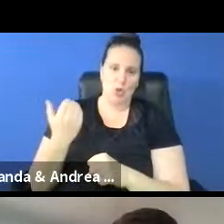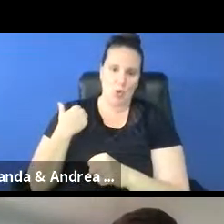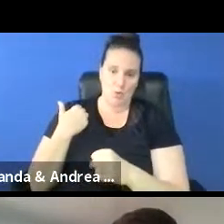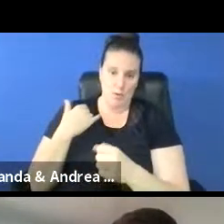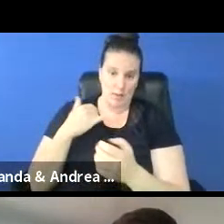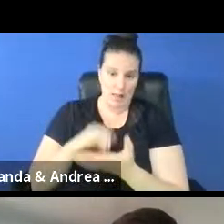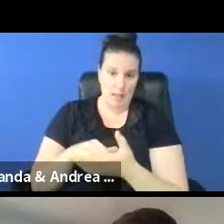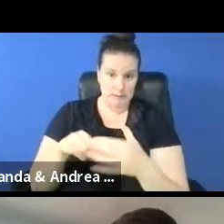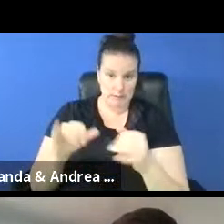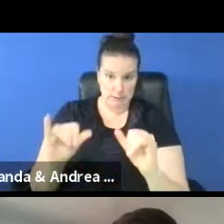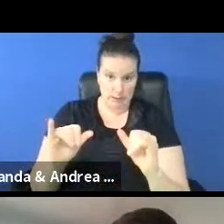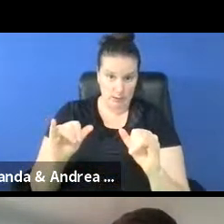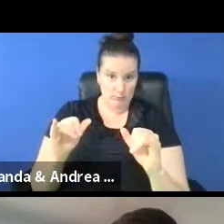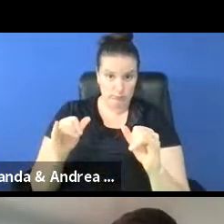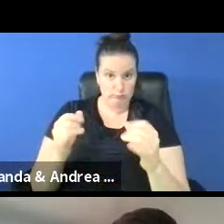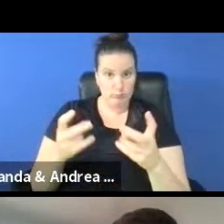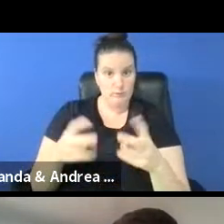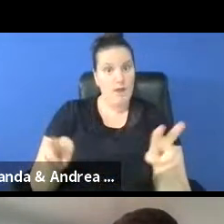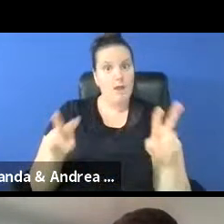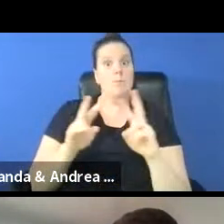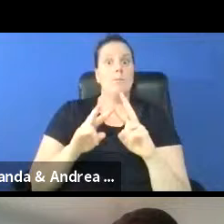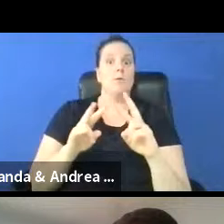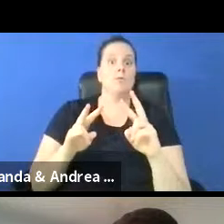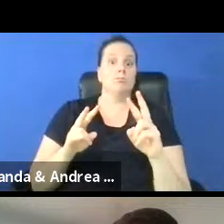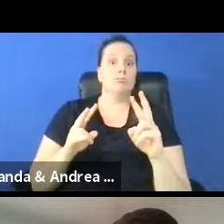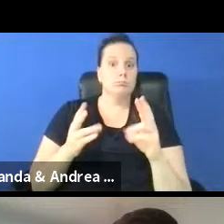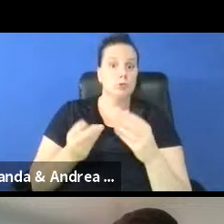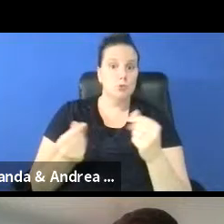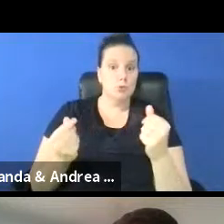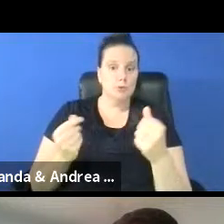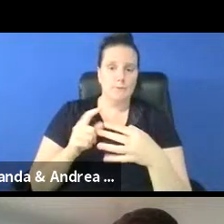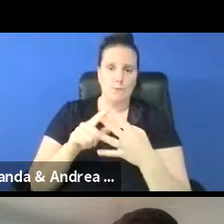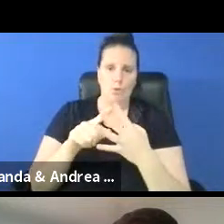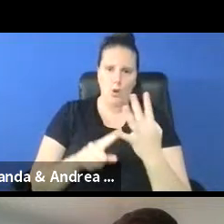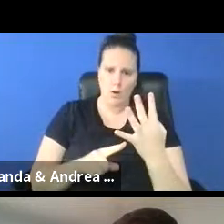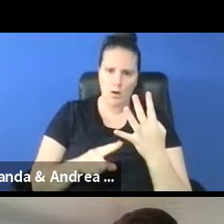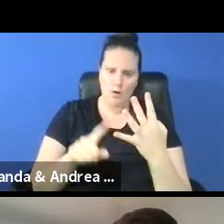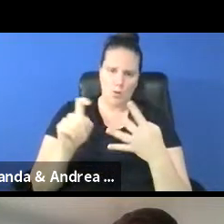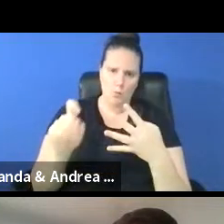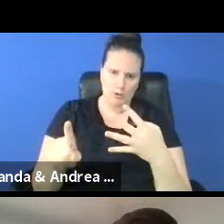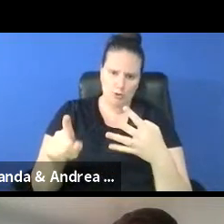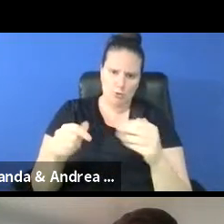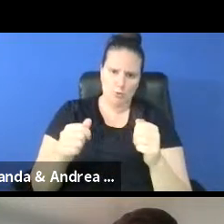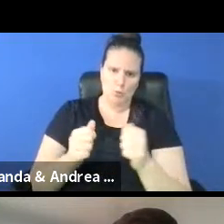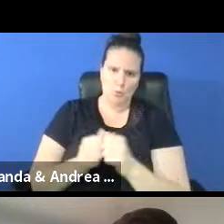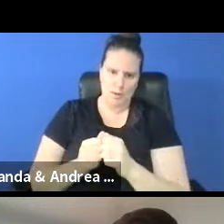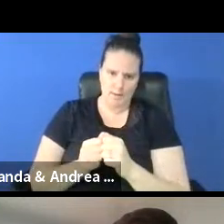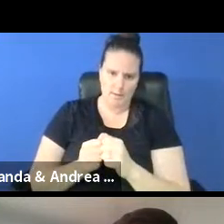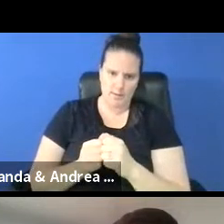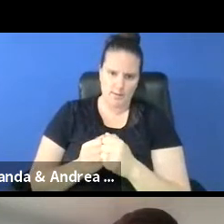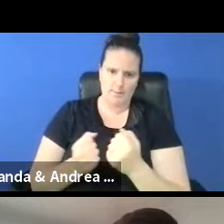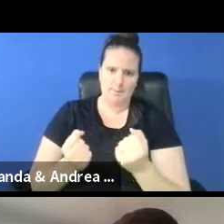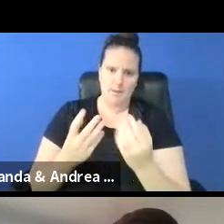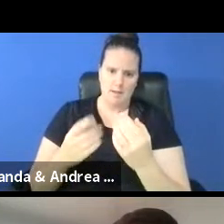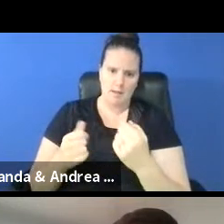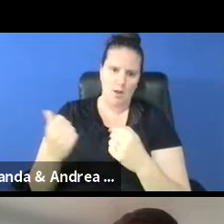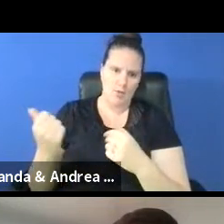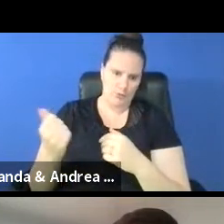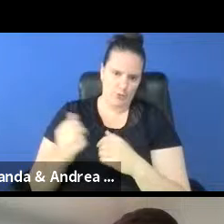viable solution? So those 4 primary questions, along with a number of